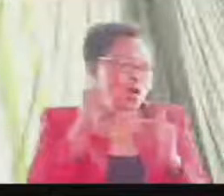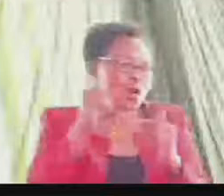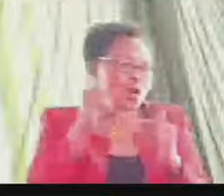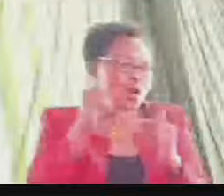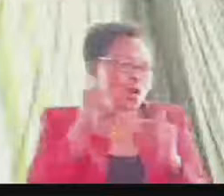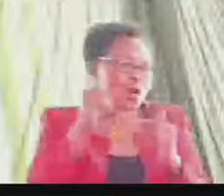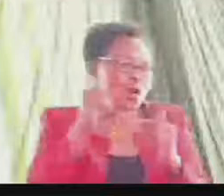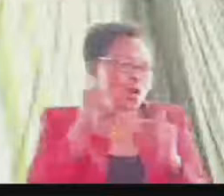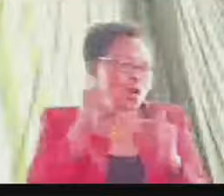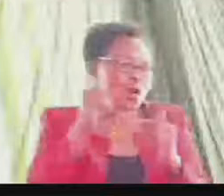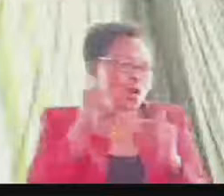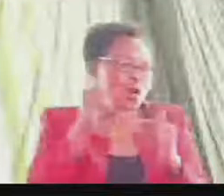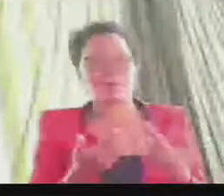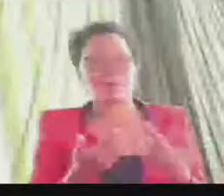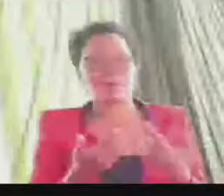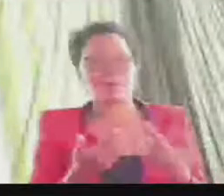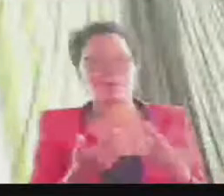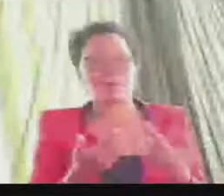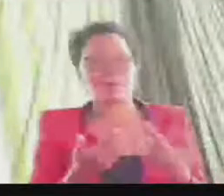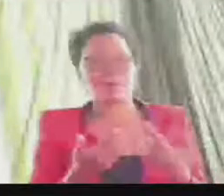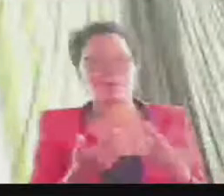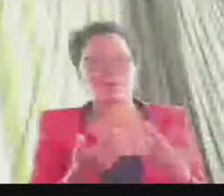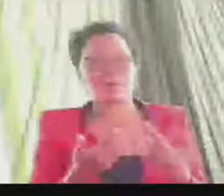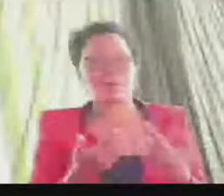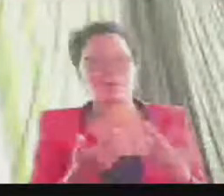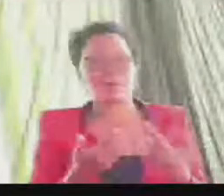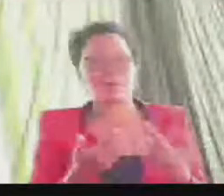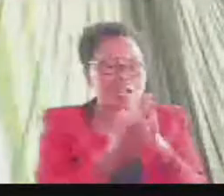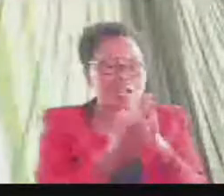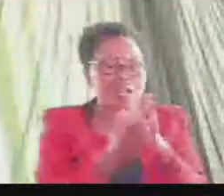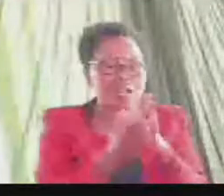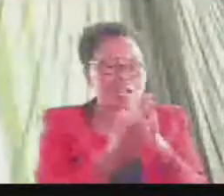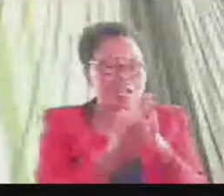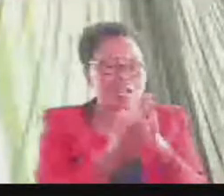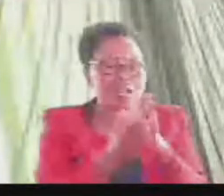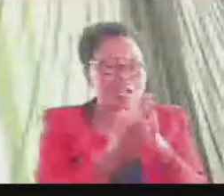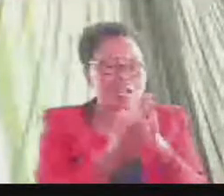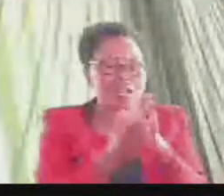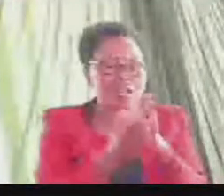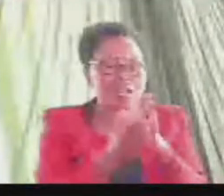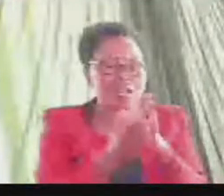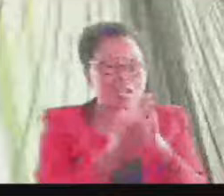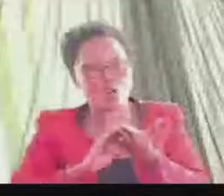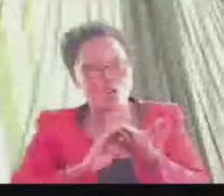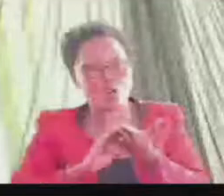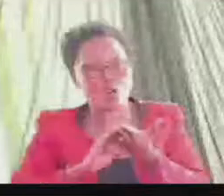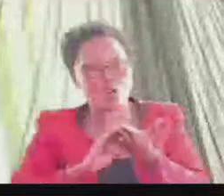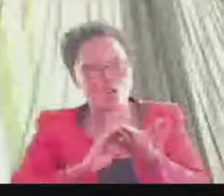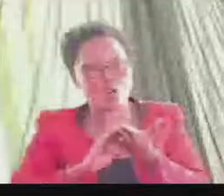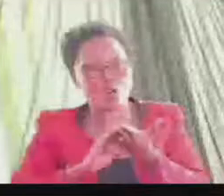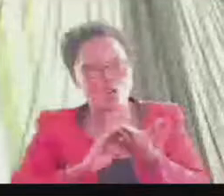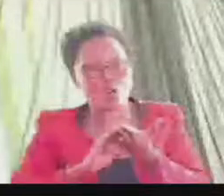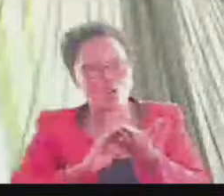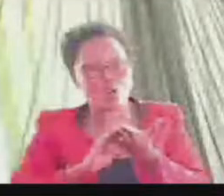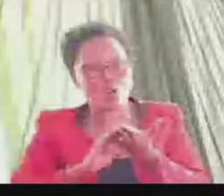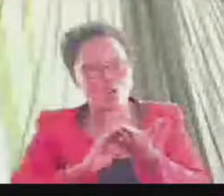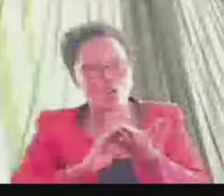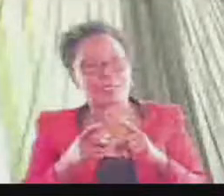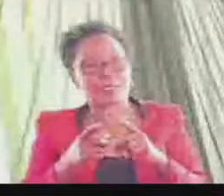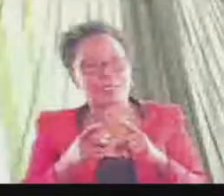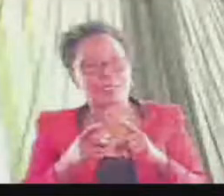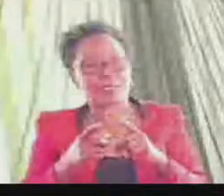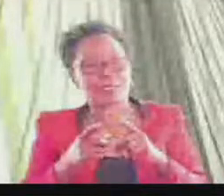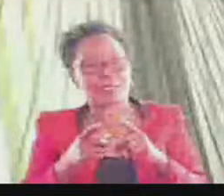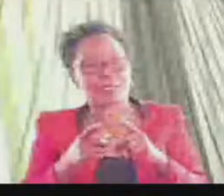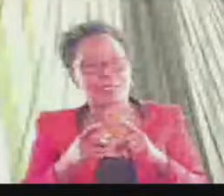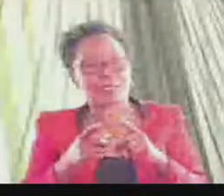refer matters to mediation. So it's an all-rounder, but the bottom line is we want